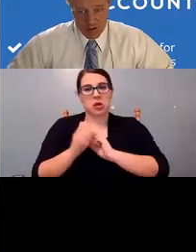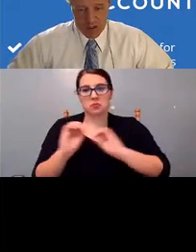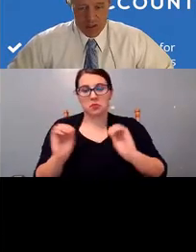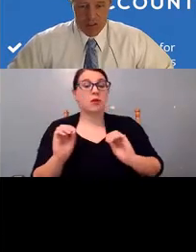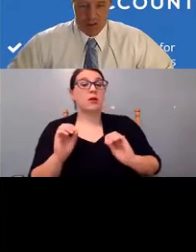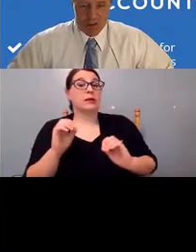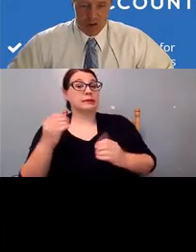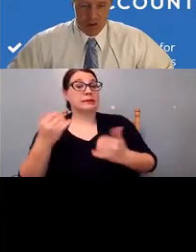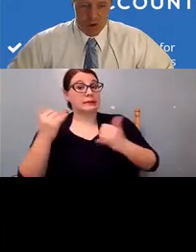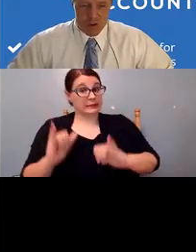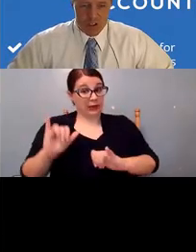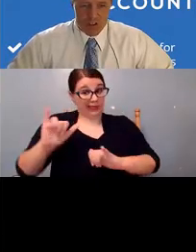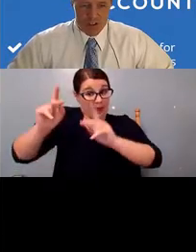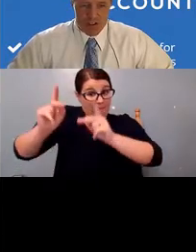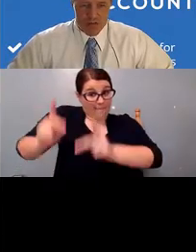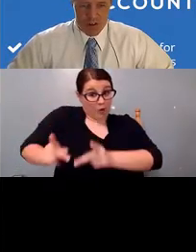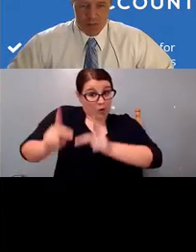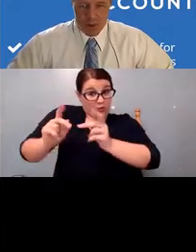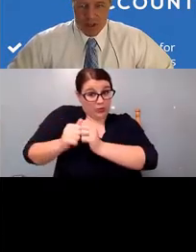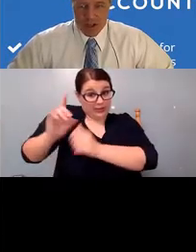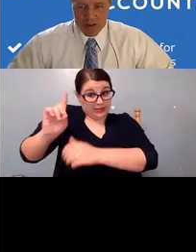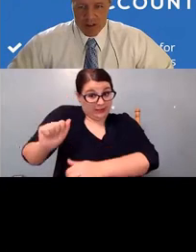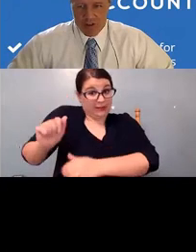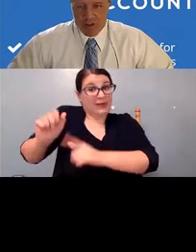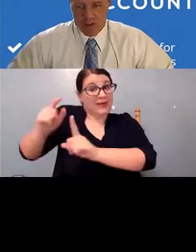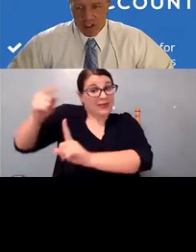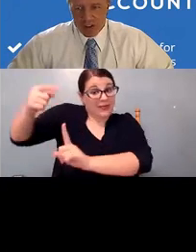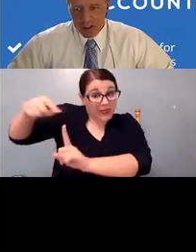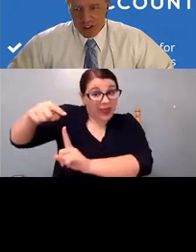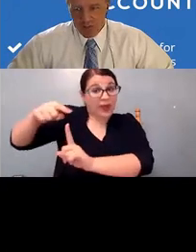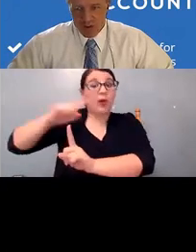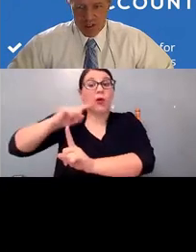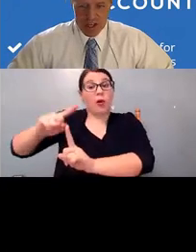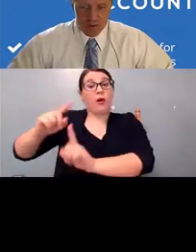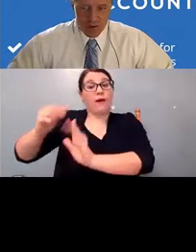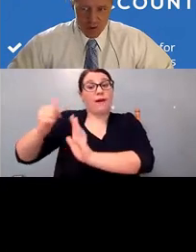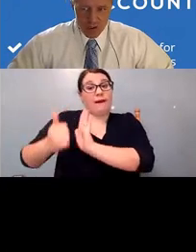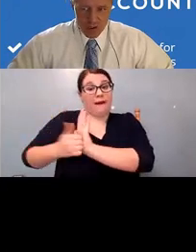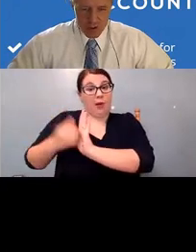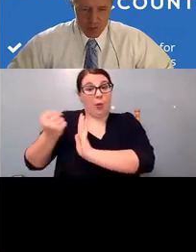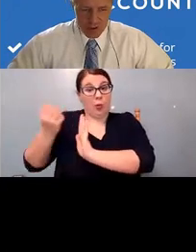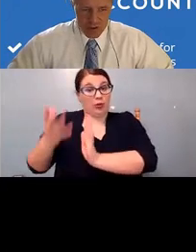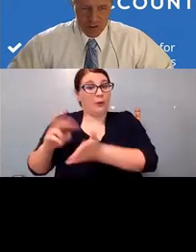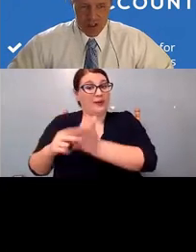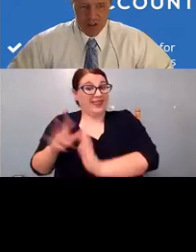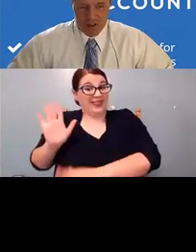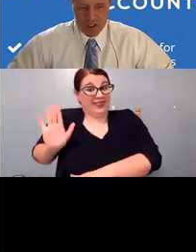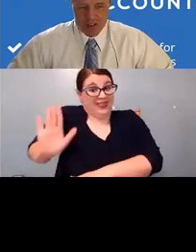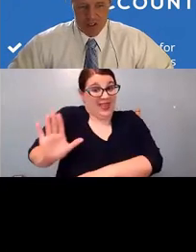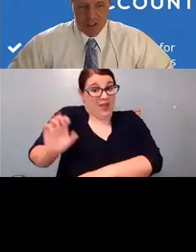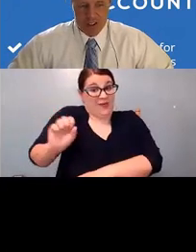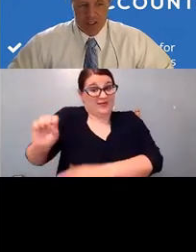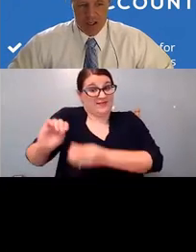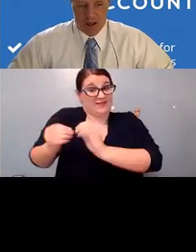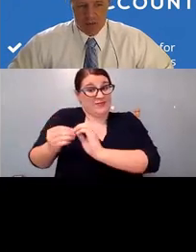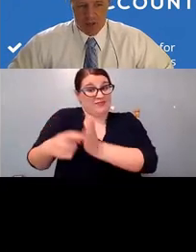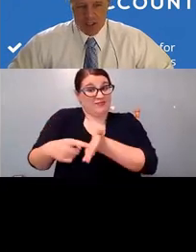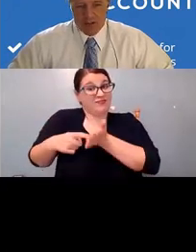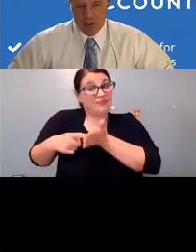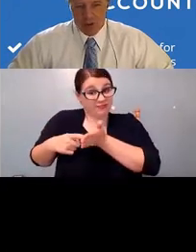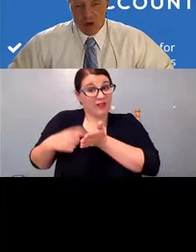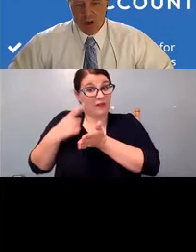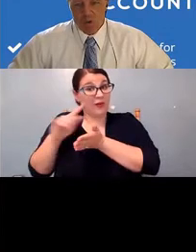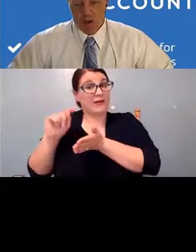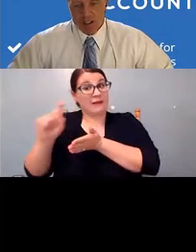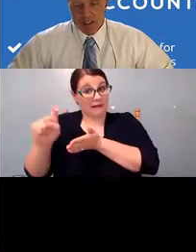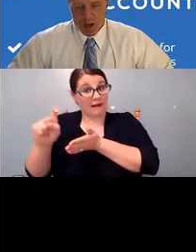holder. So of course, it's very important to have their social security number for tax reporting purposes and other things. But if